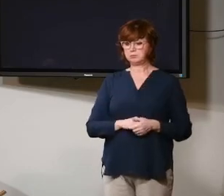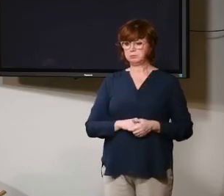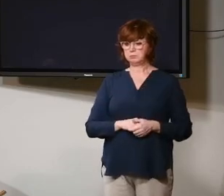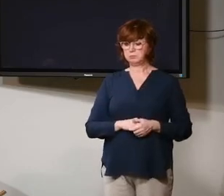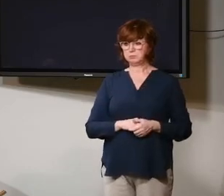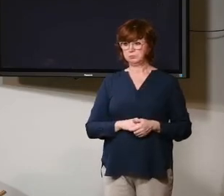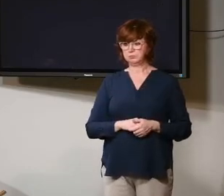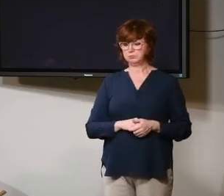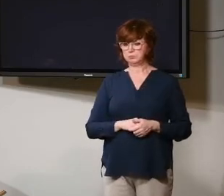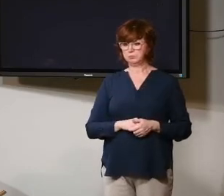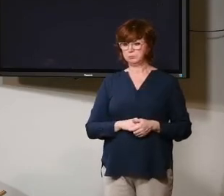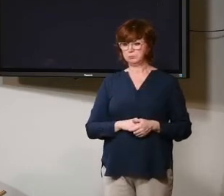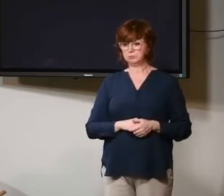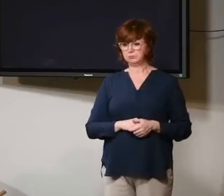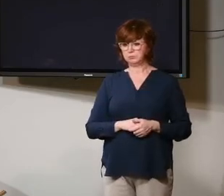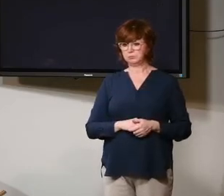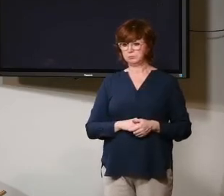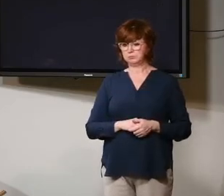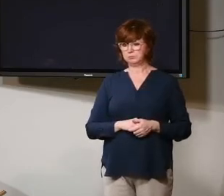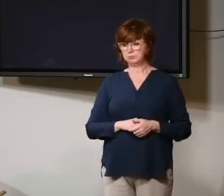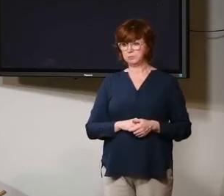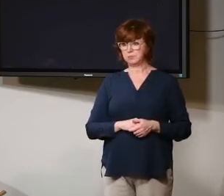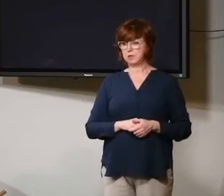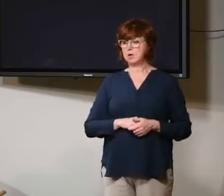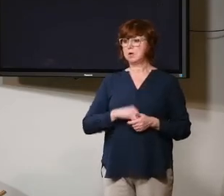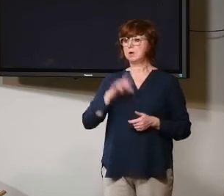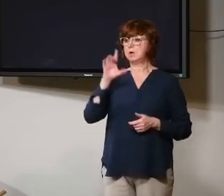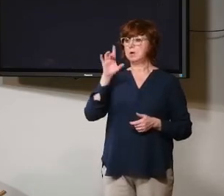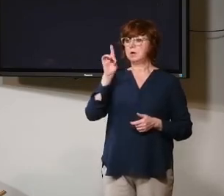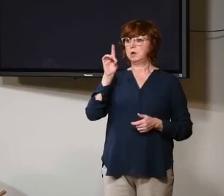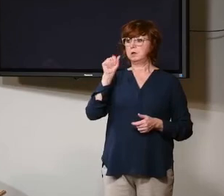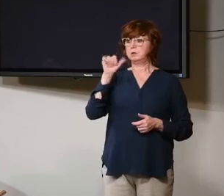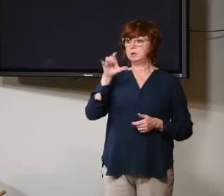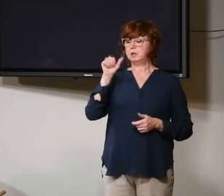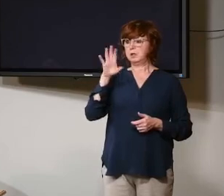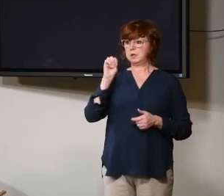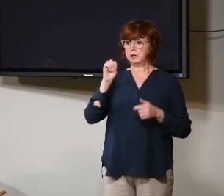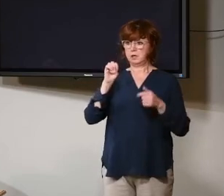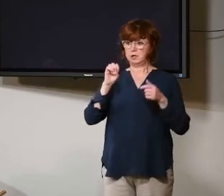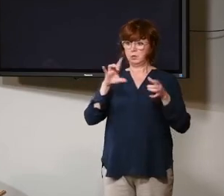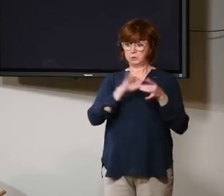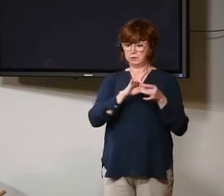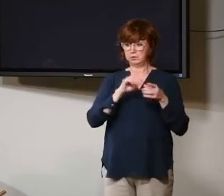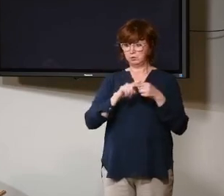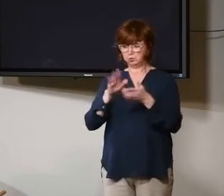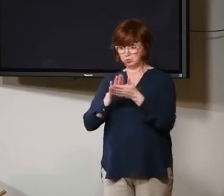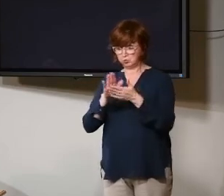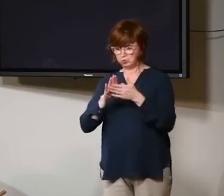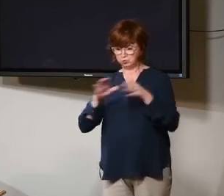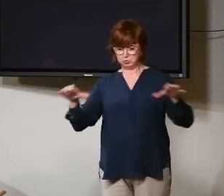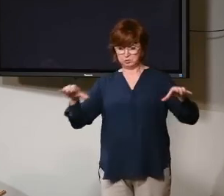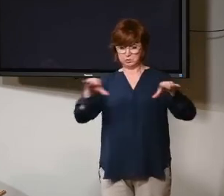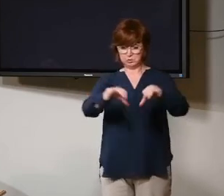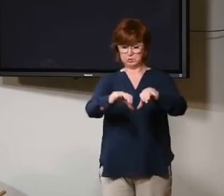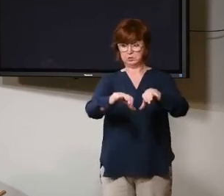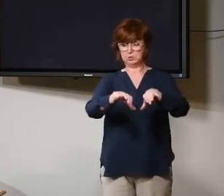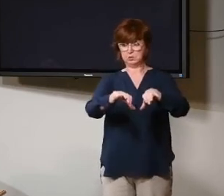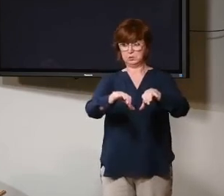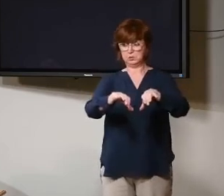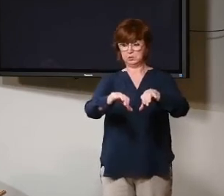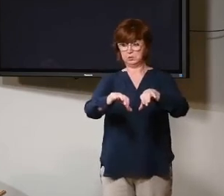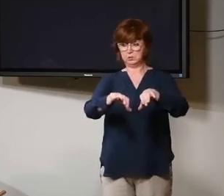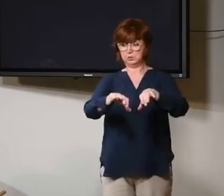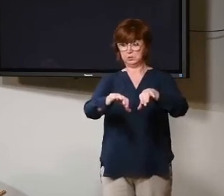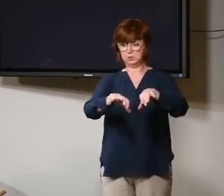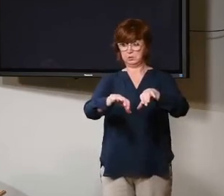daycares that we had that were adjacent to schools for healthcare workers and those that we are going to know